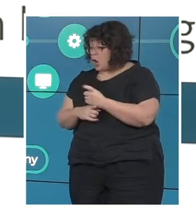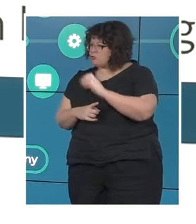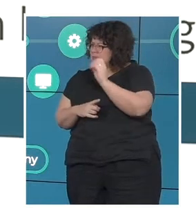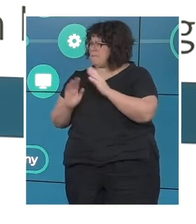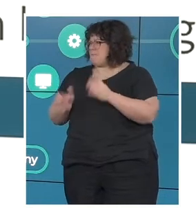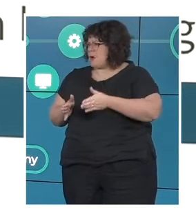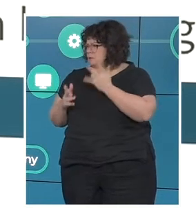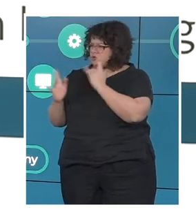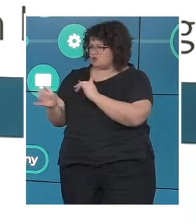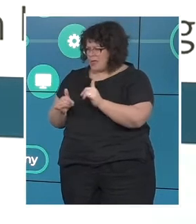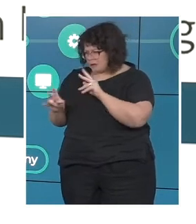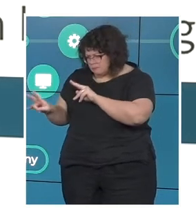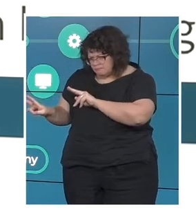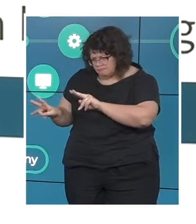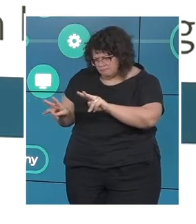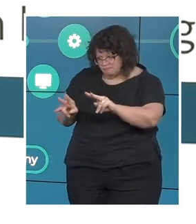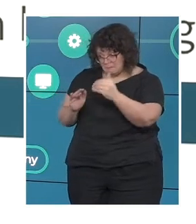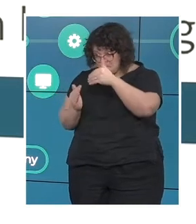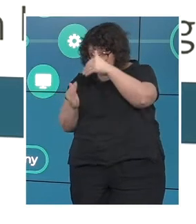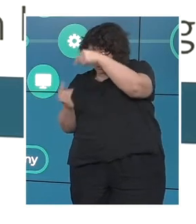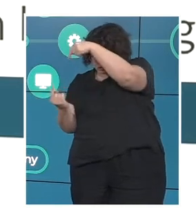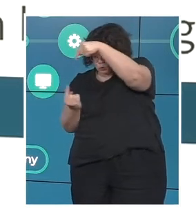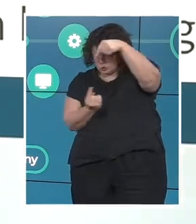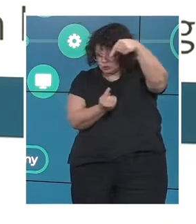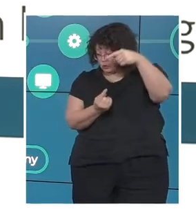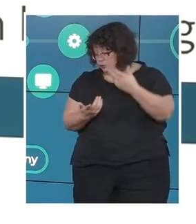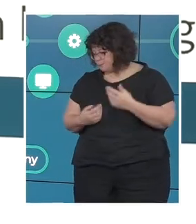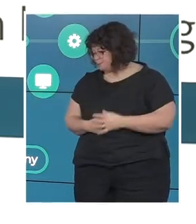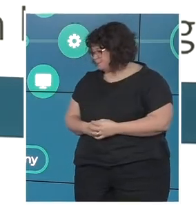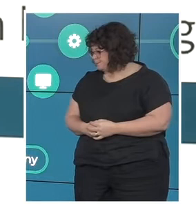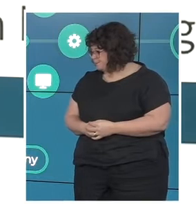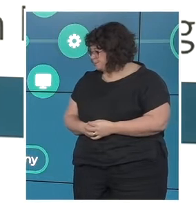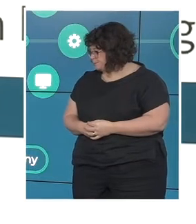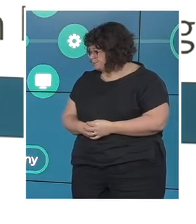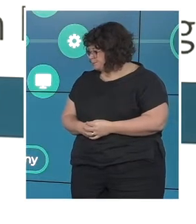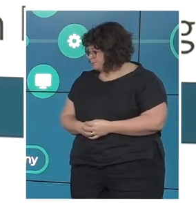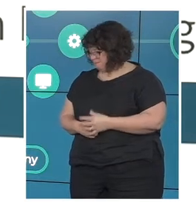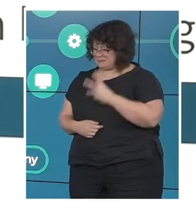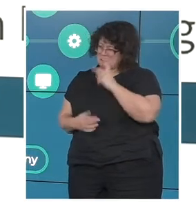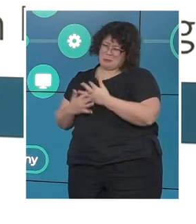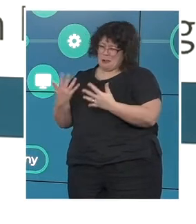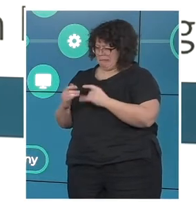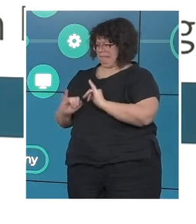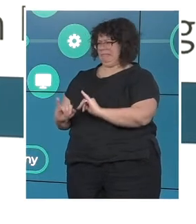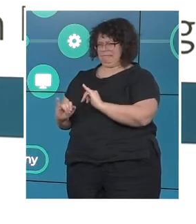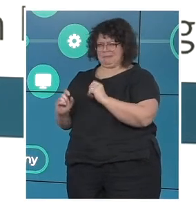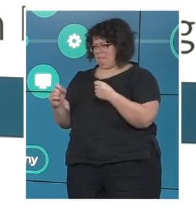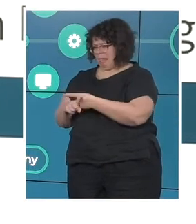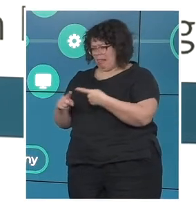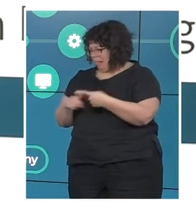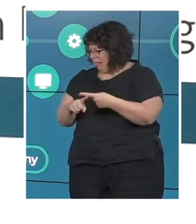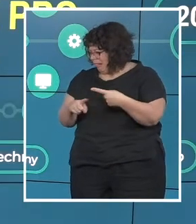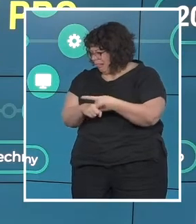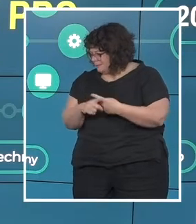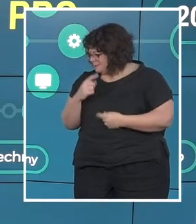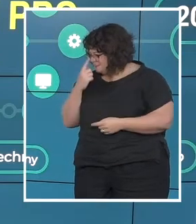really dodgy. So they definitely need some manual testing. You can't just rely on those at all. Have you seen